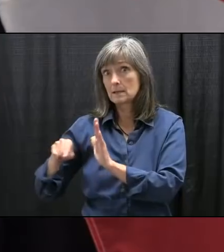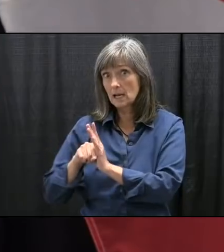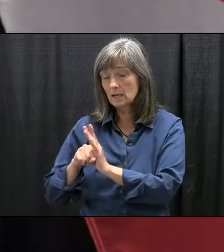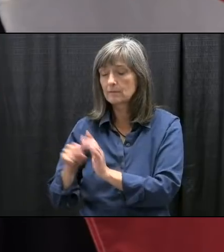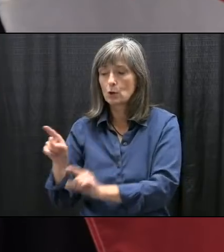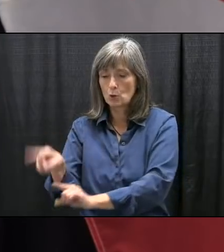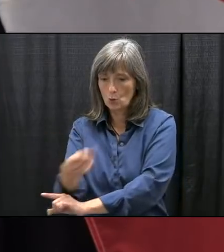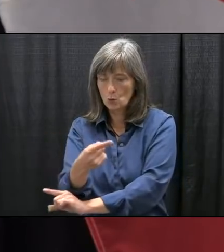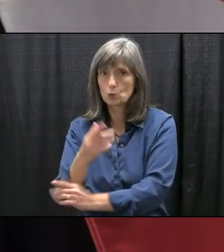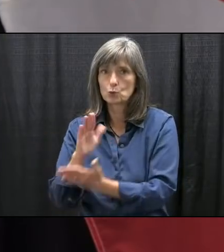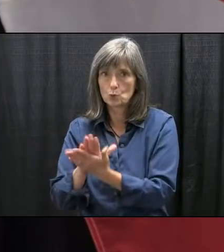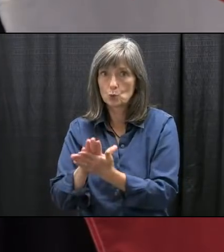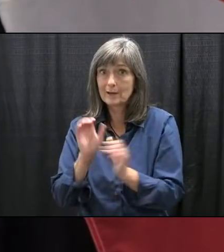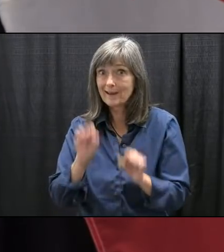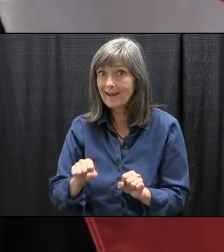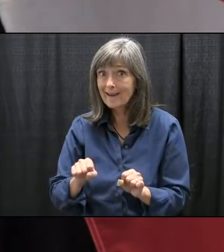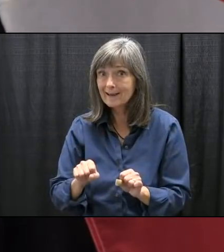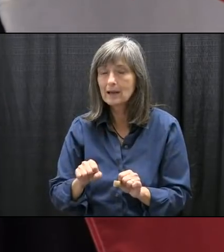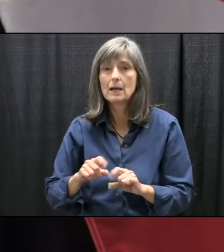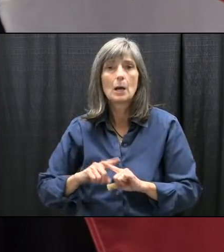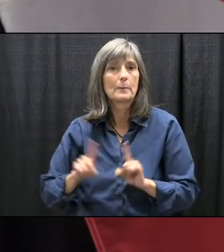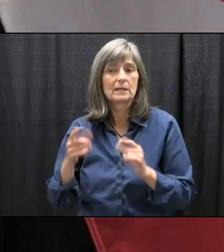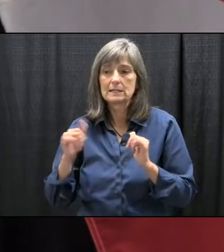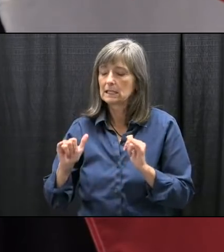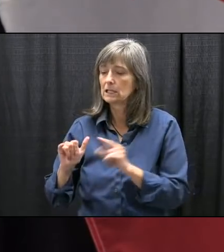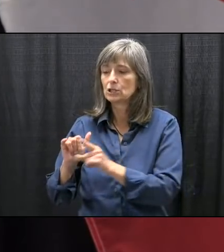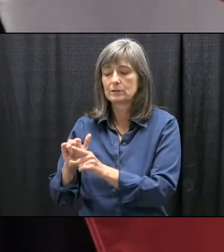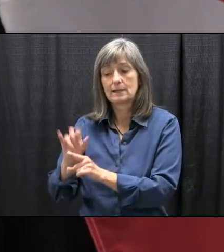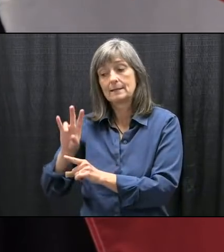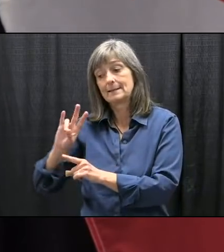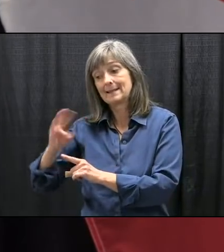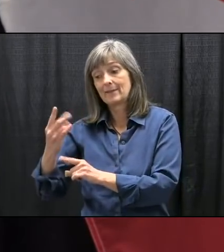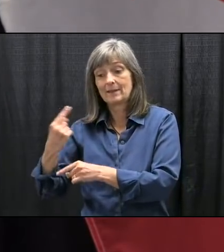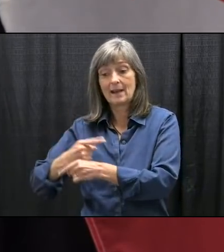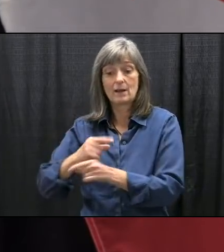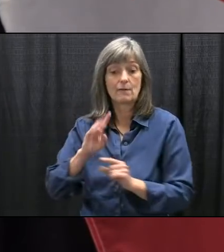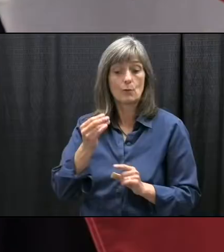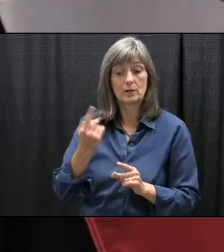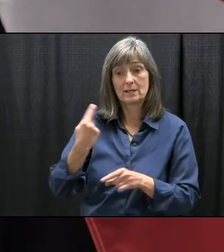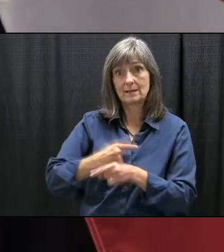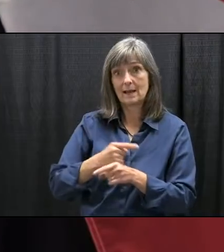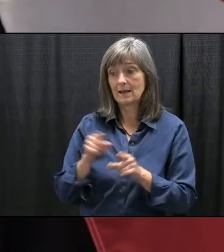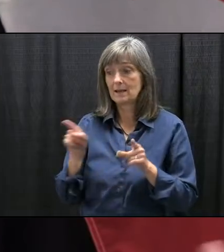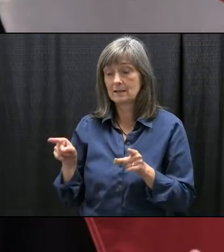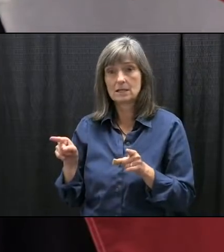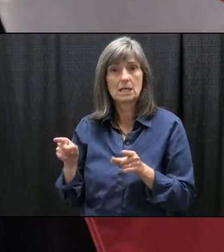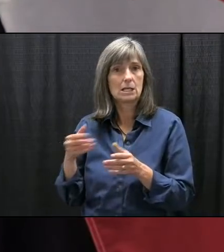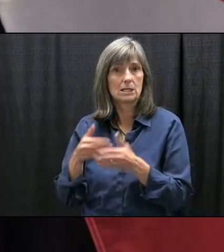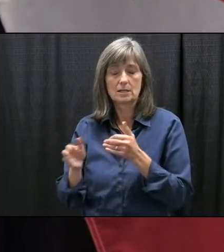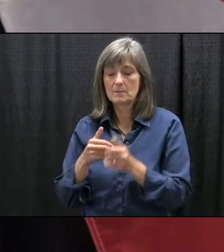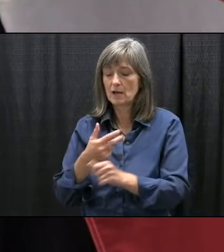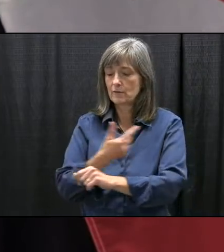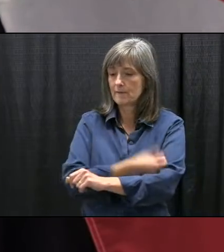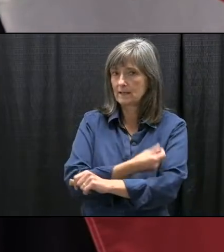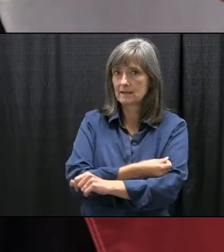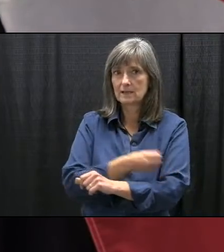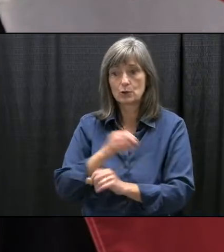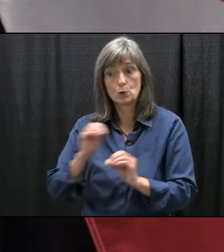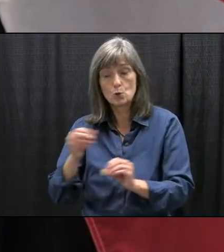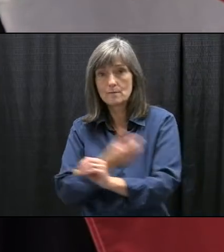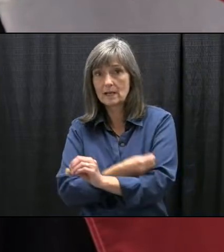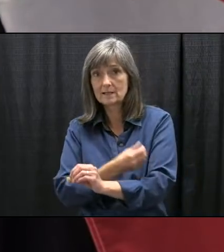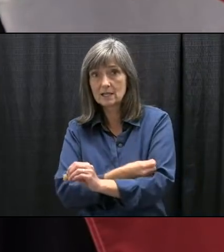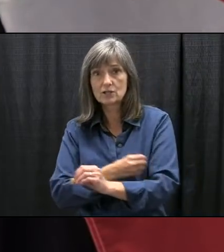the same requirements that we've put from day 7 to 14 around the vaccinated children, we've also extended to